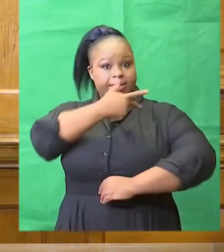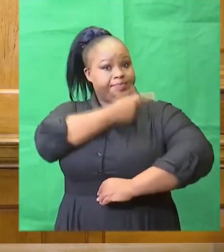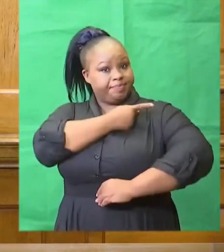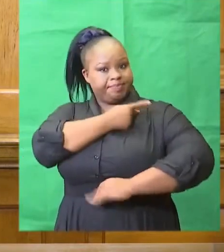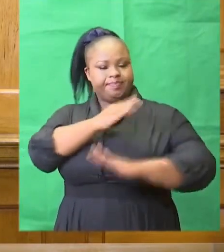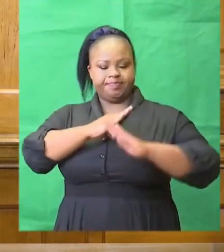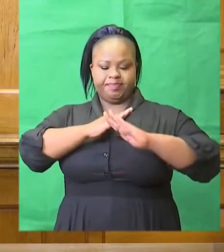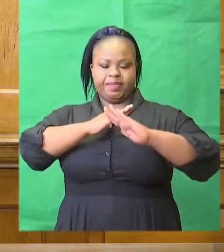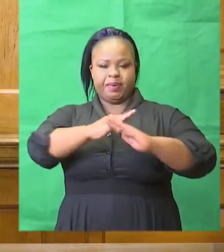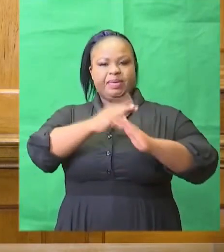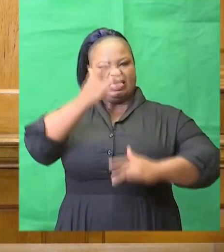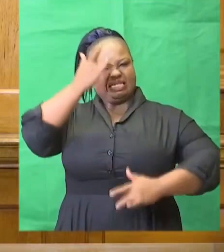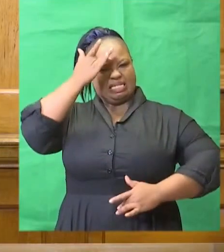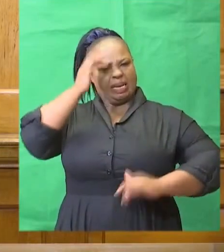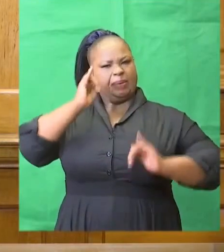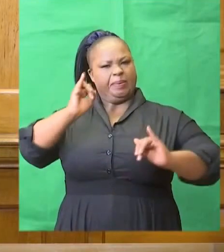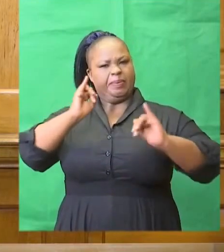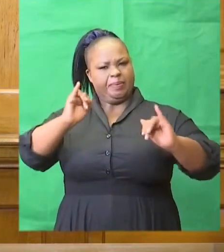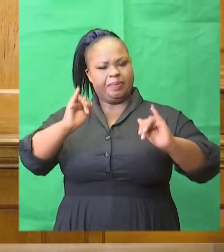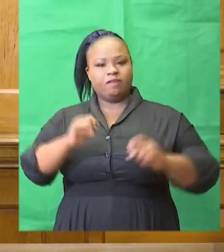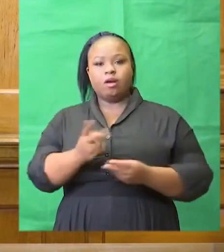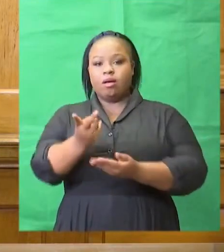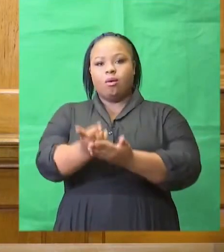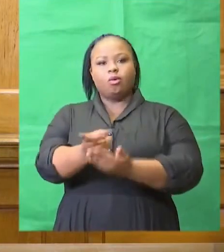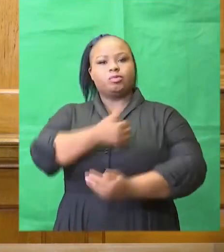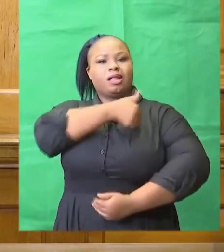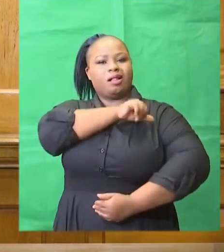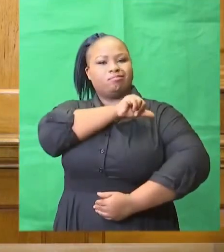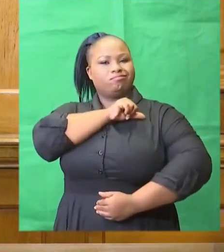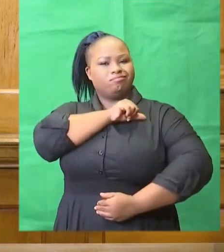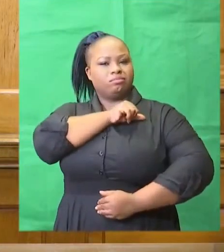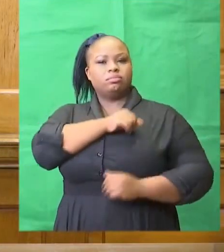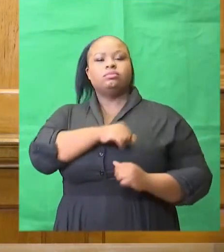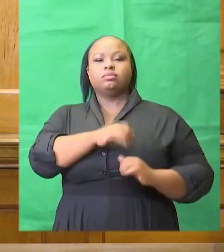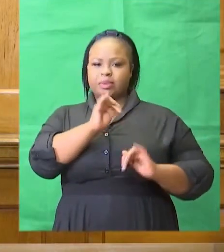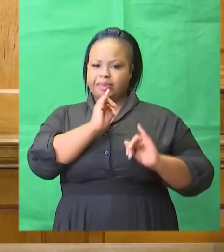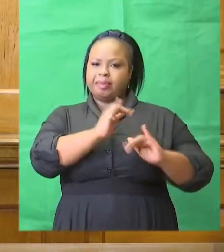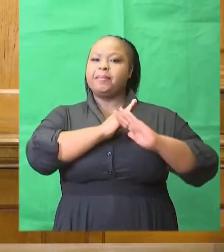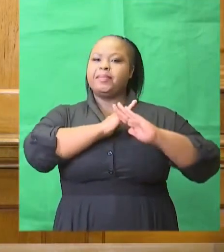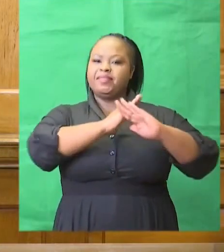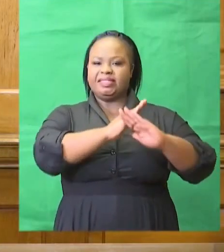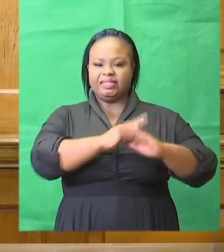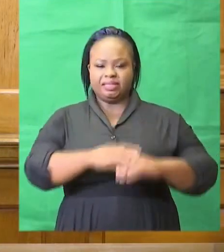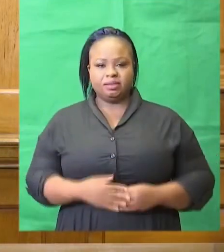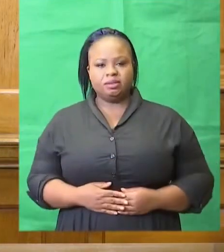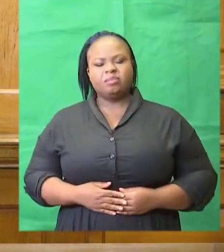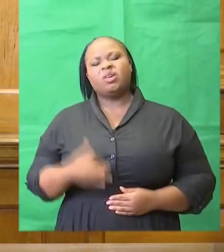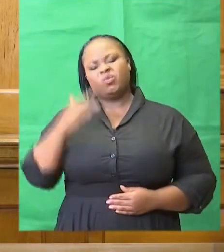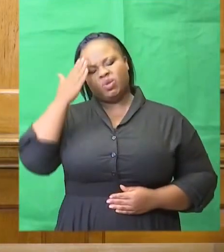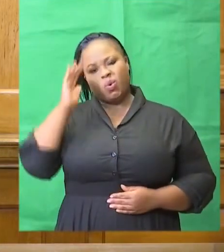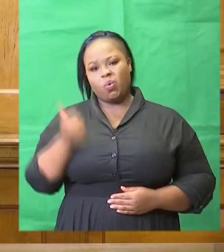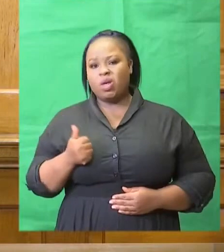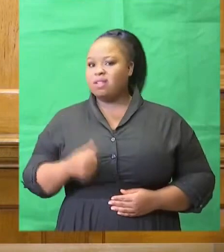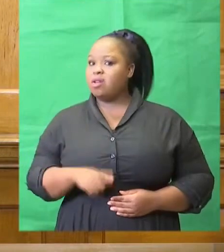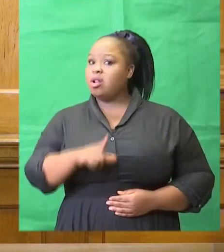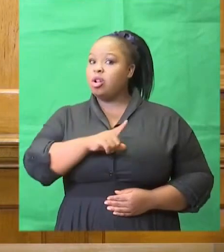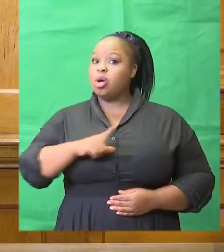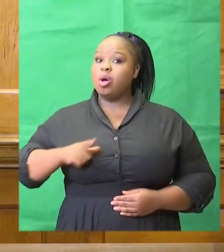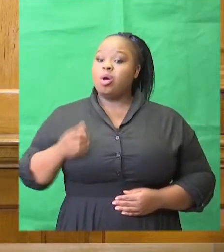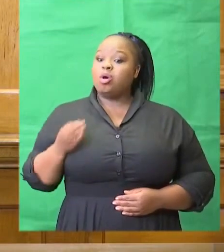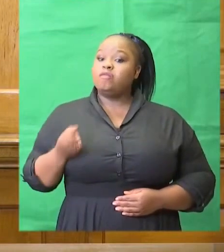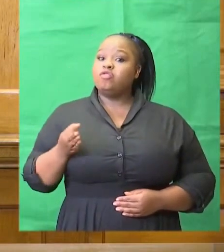and hospitalization. We also know that the coronavirus will be with us for the long